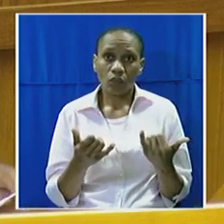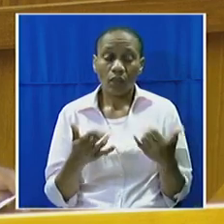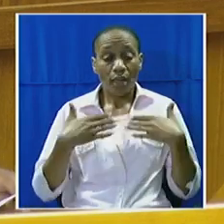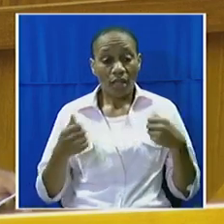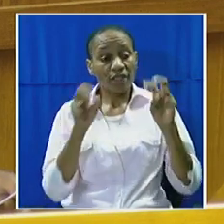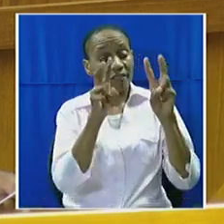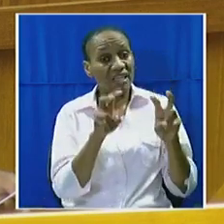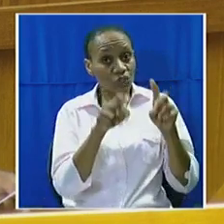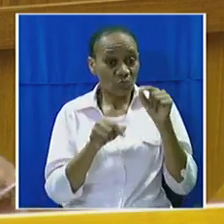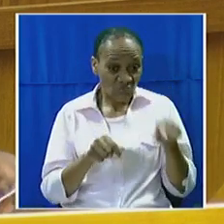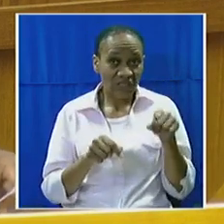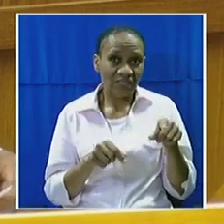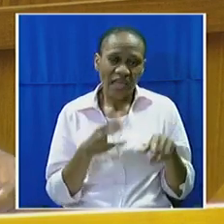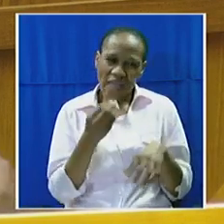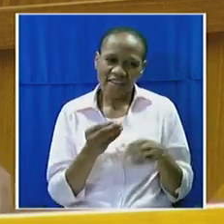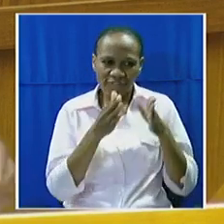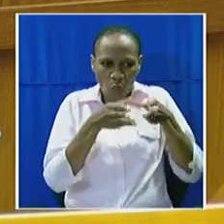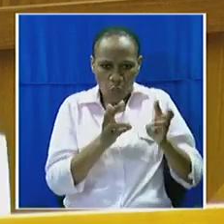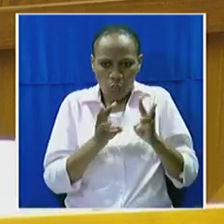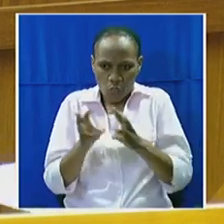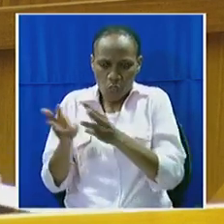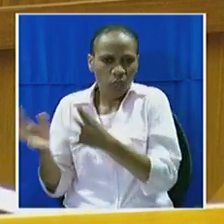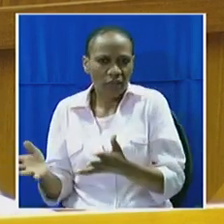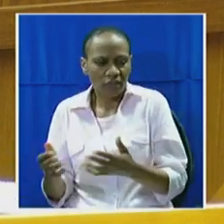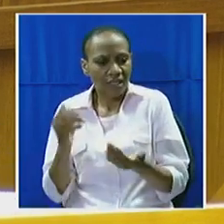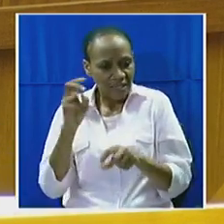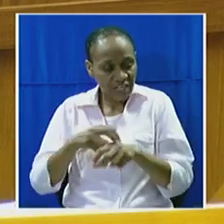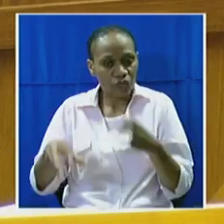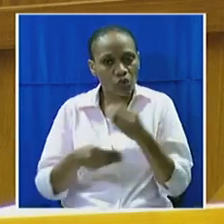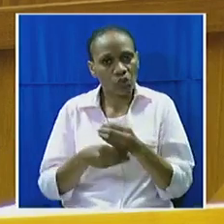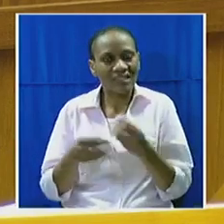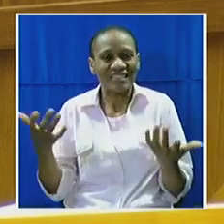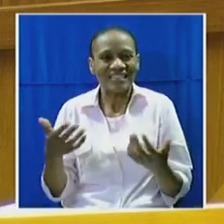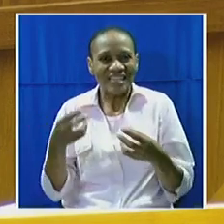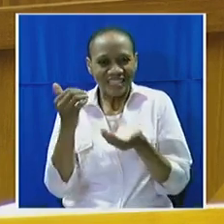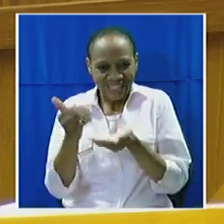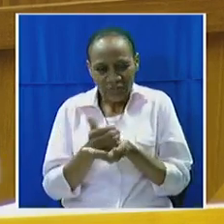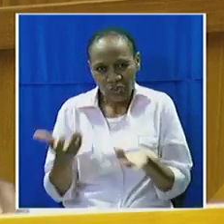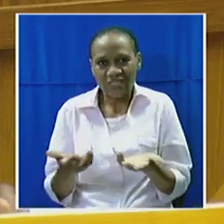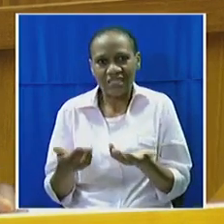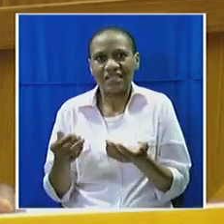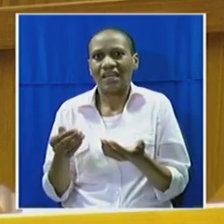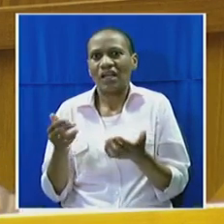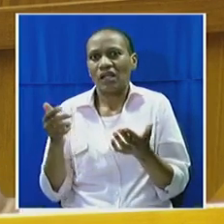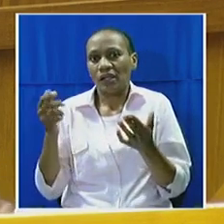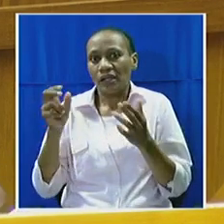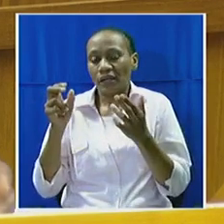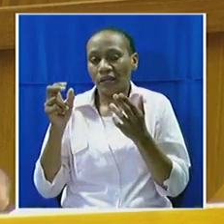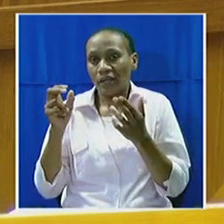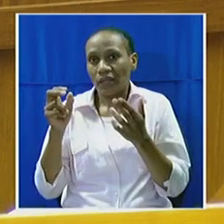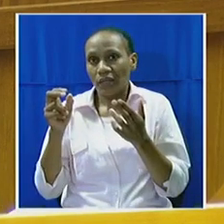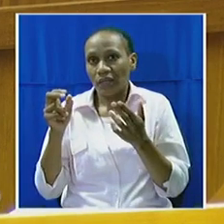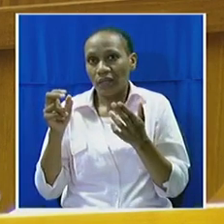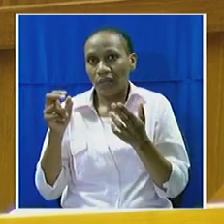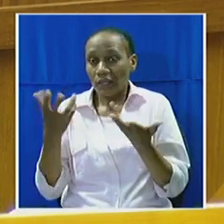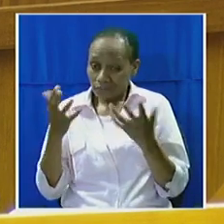matter, but has got components of security, diplomatic relations as a national key area. It